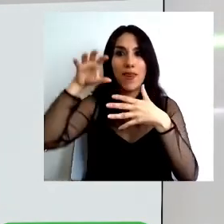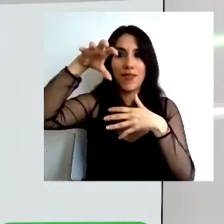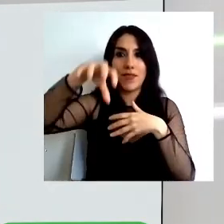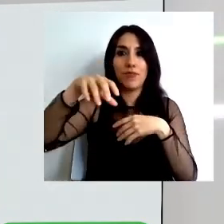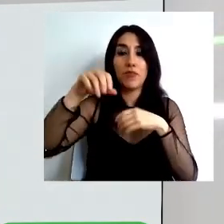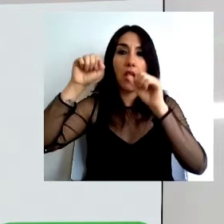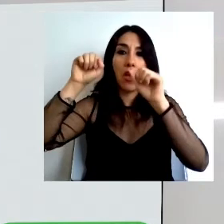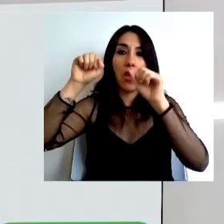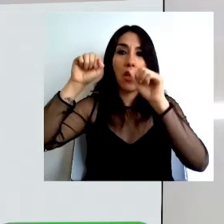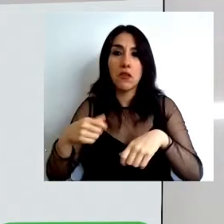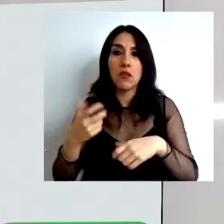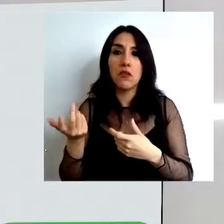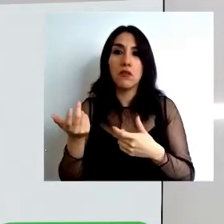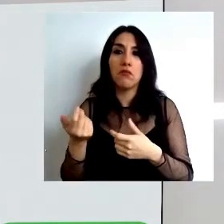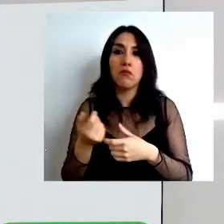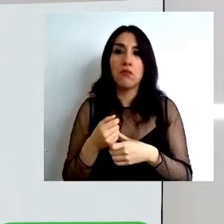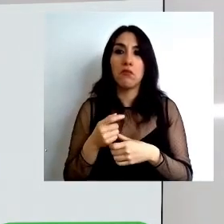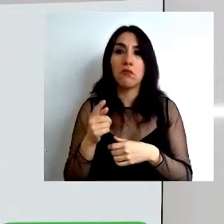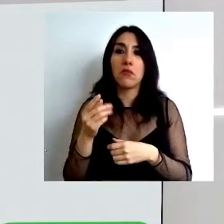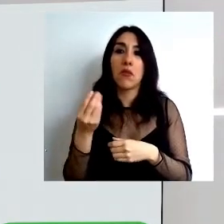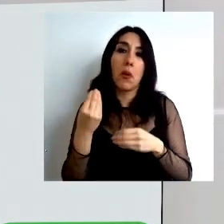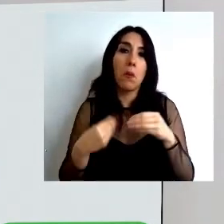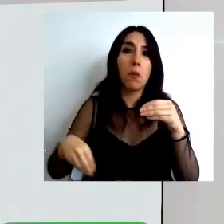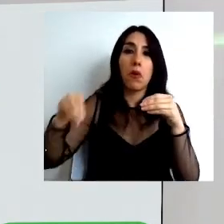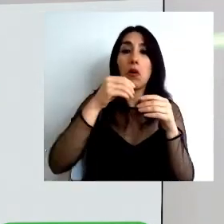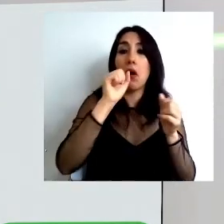and developed and built mini playgrounds.